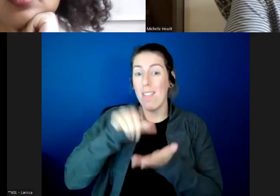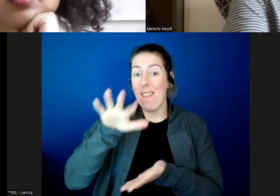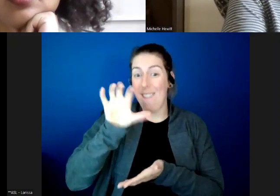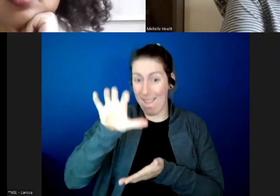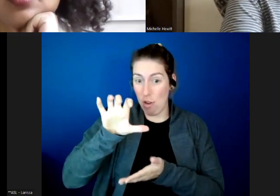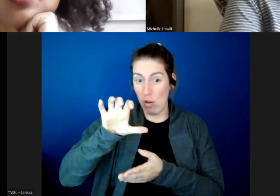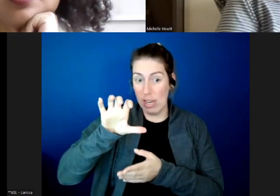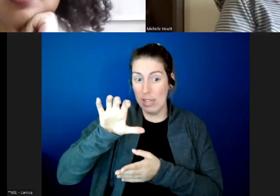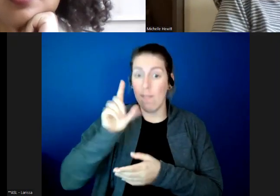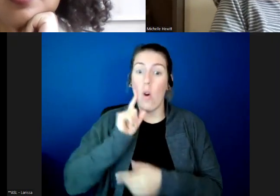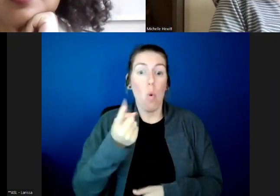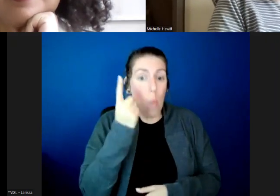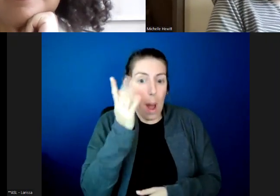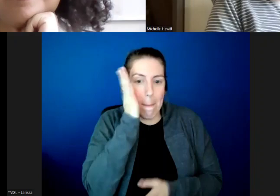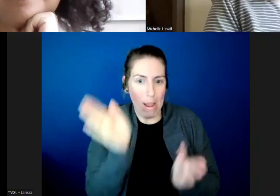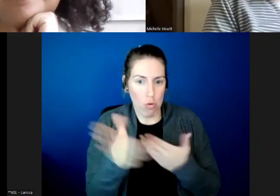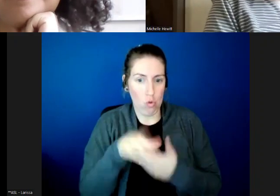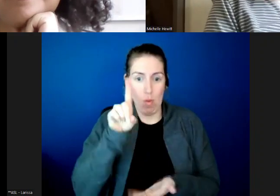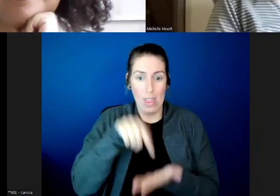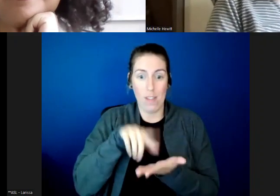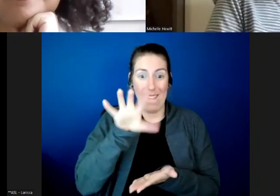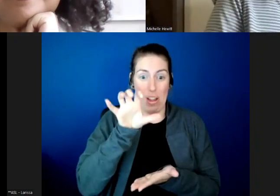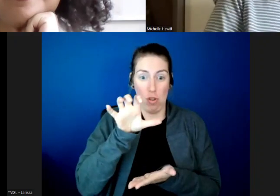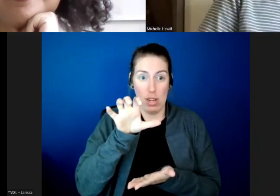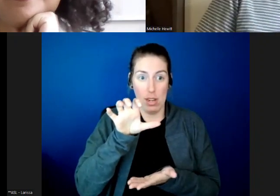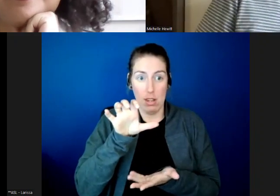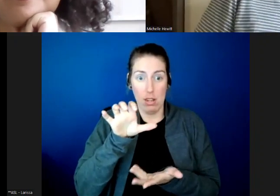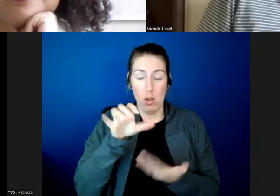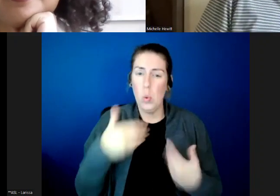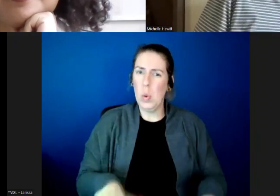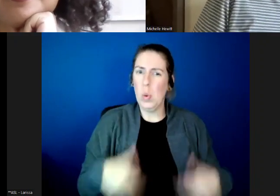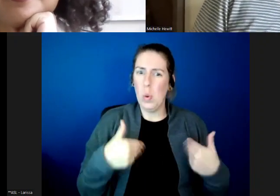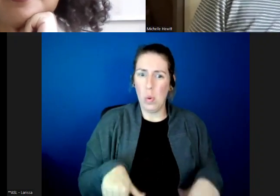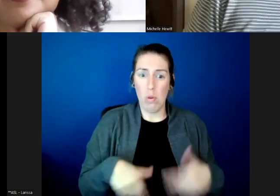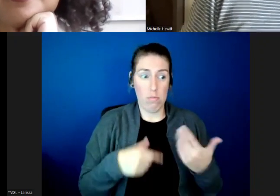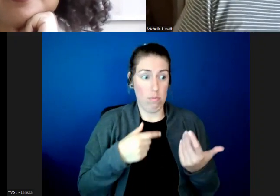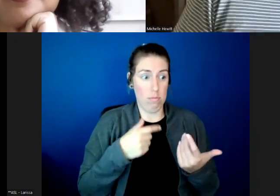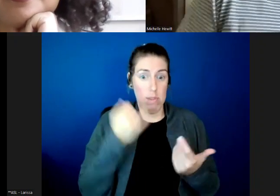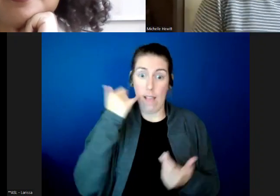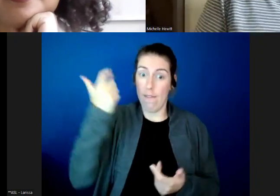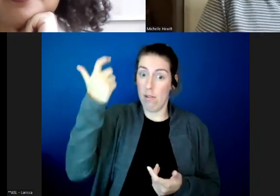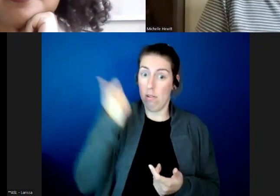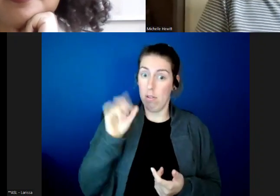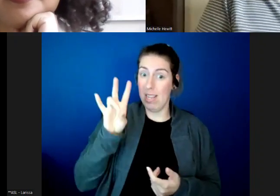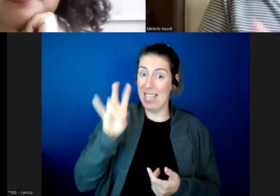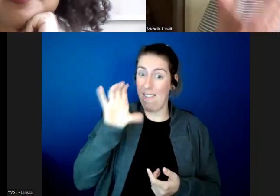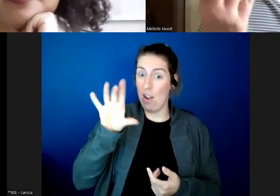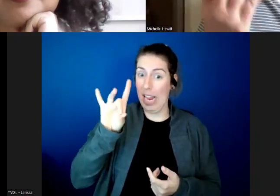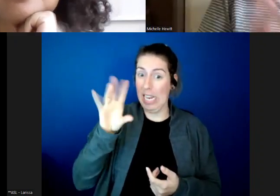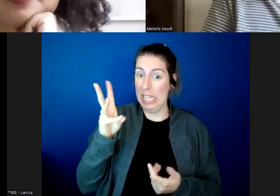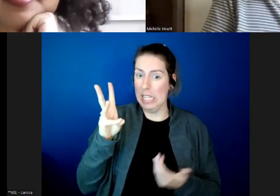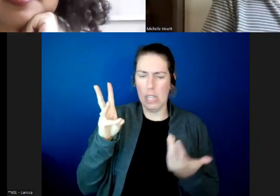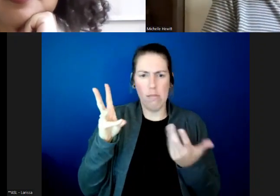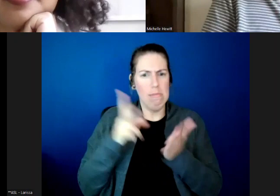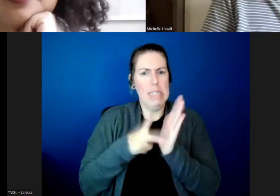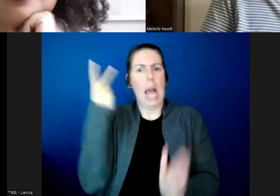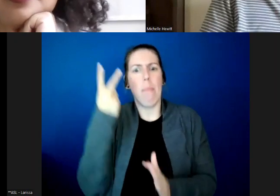than the entire payment. Well, it's more than double their payment, right? And so that the fact that a shelter allowance of